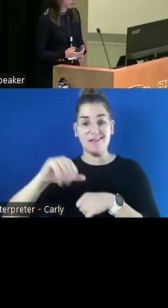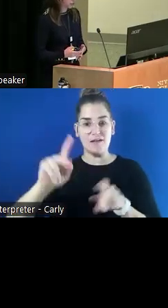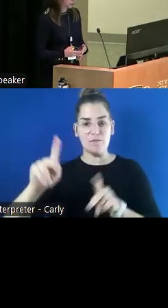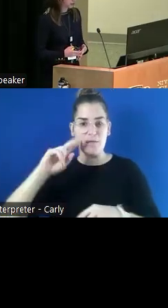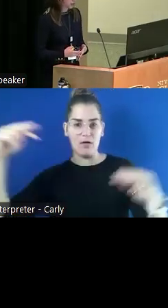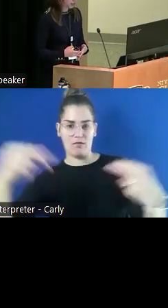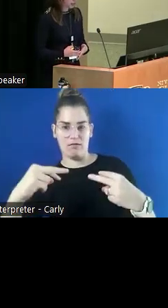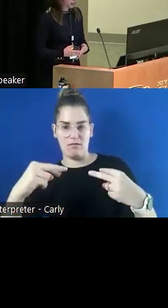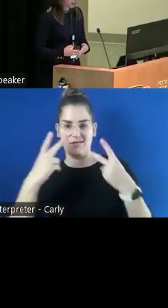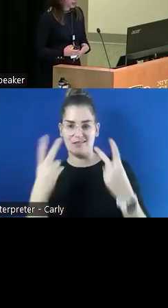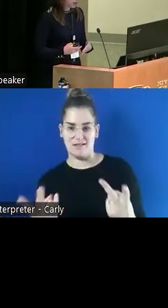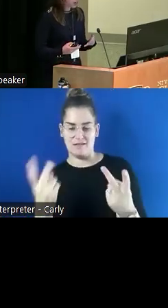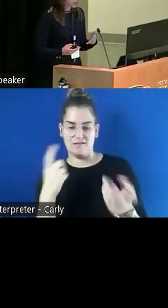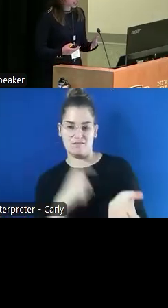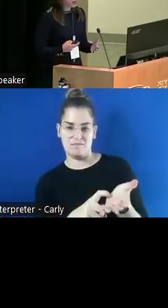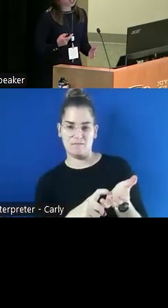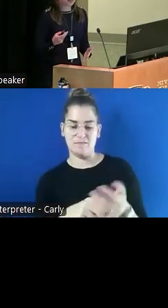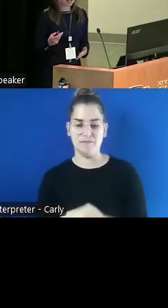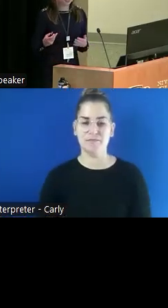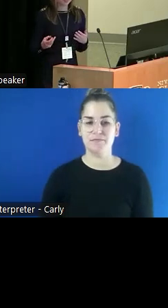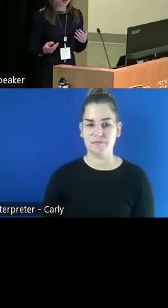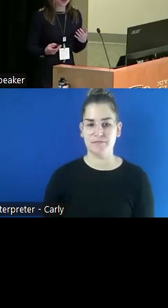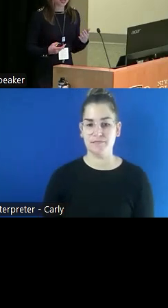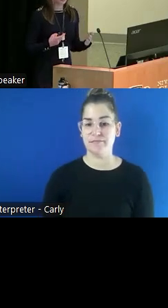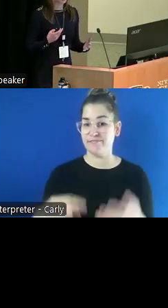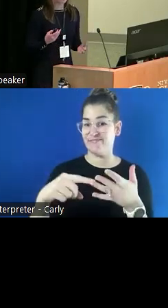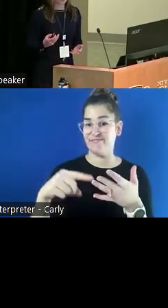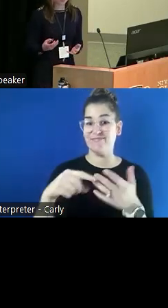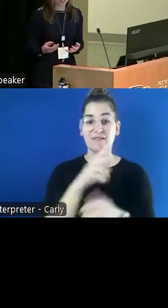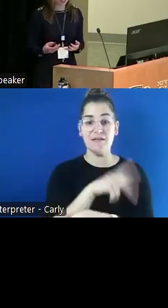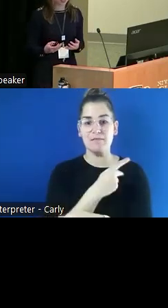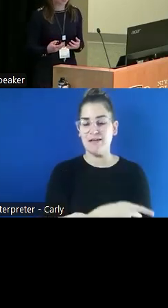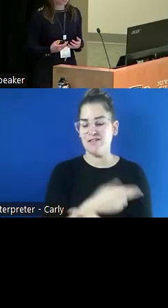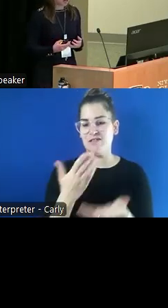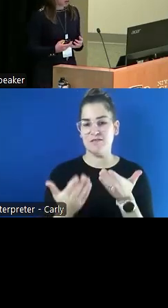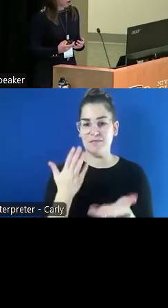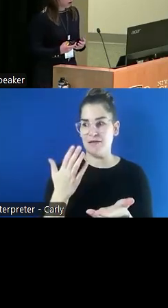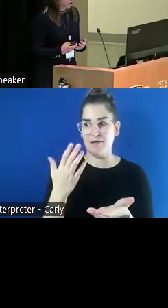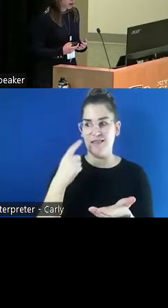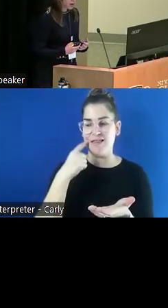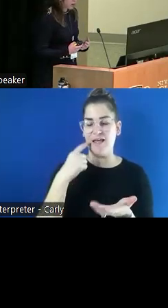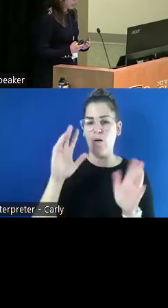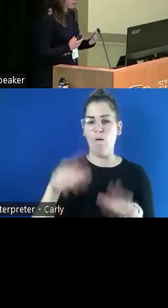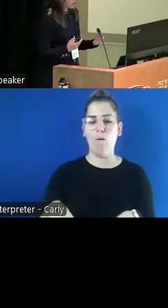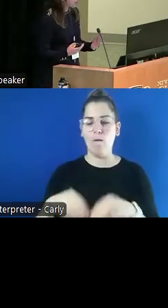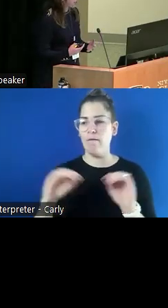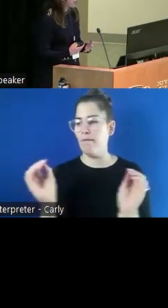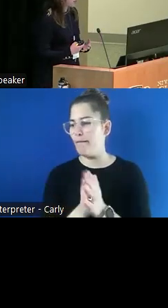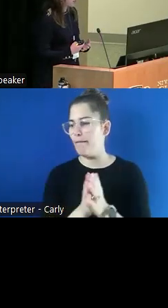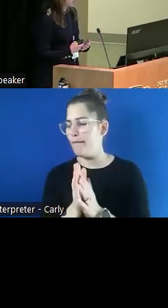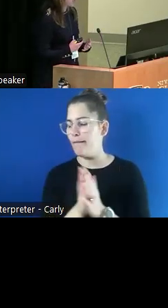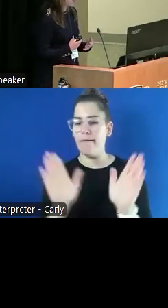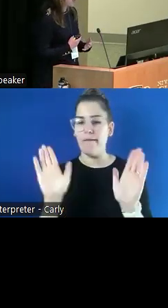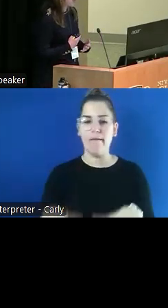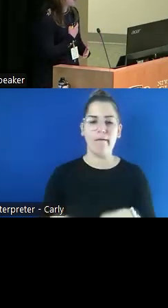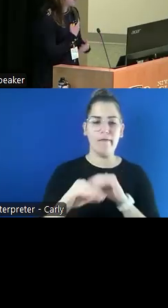clinicians. In contrast, patients may not know that a lack of motivation or a lack of interest,